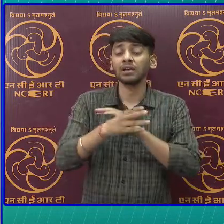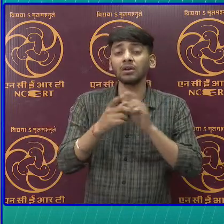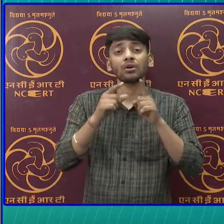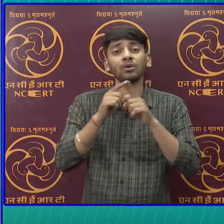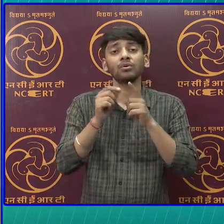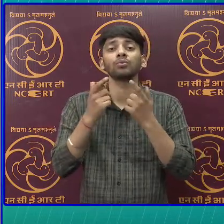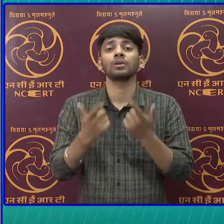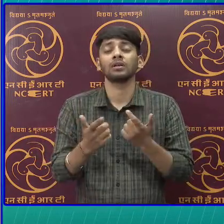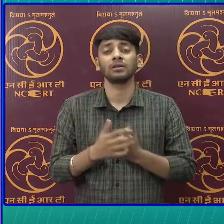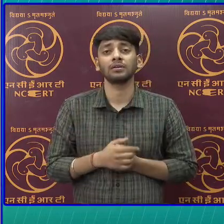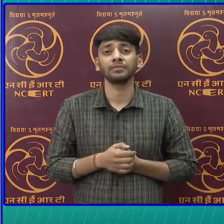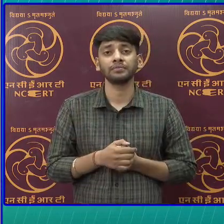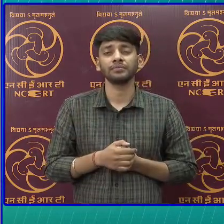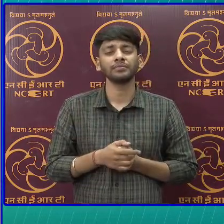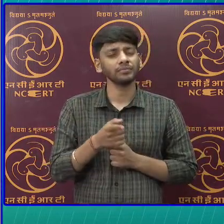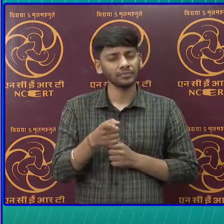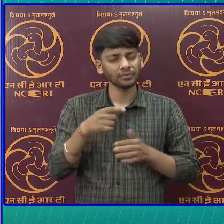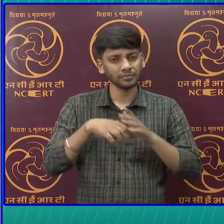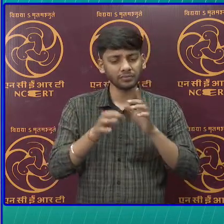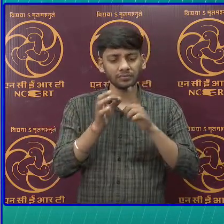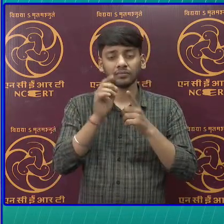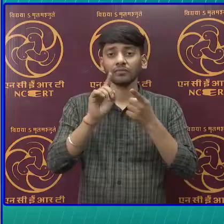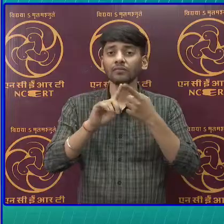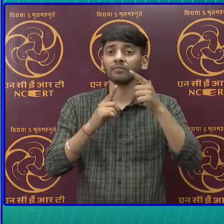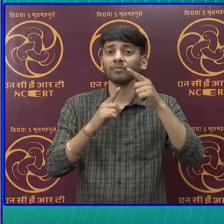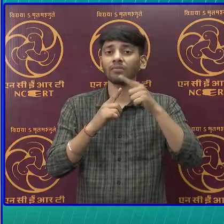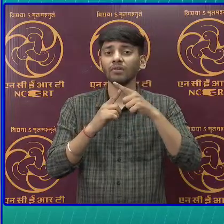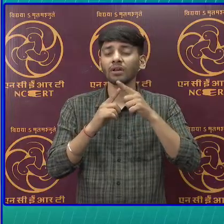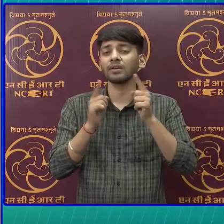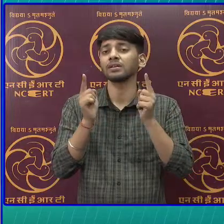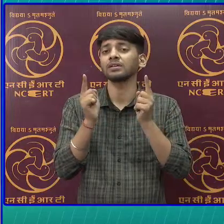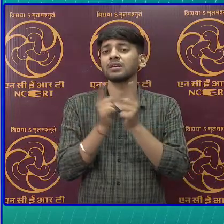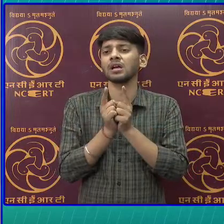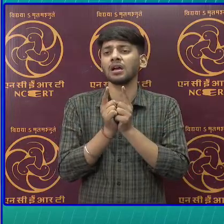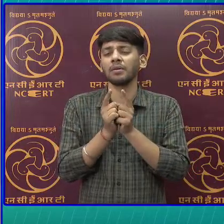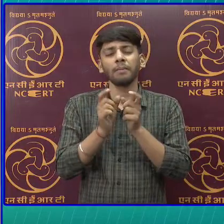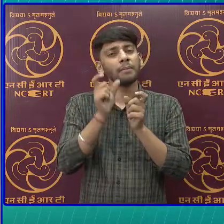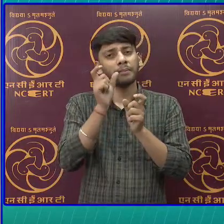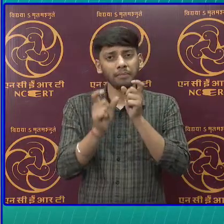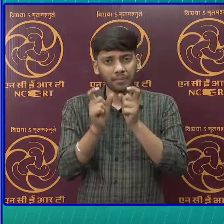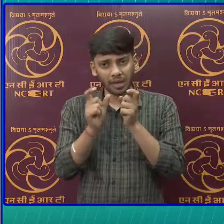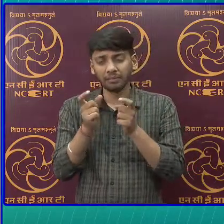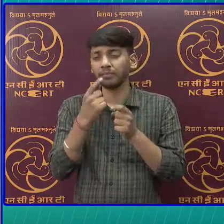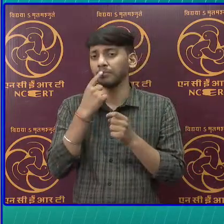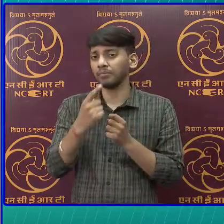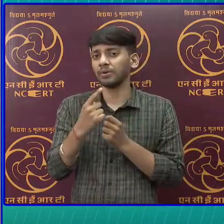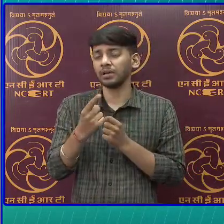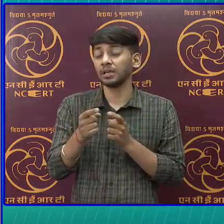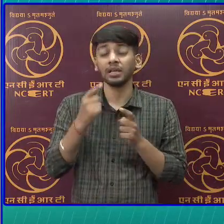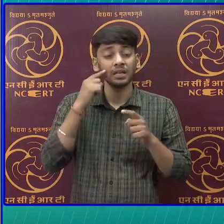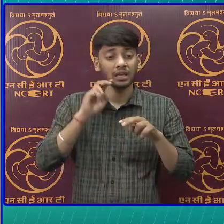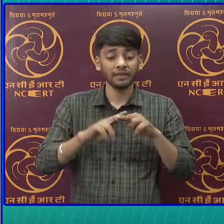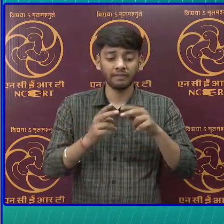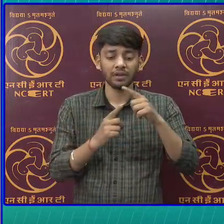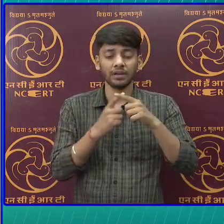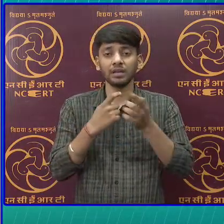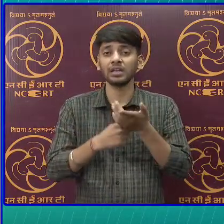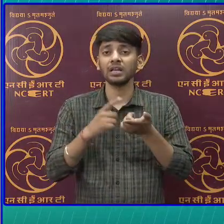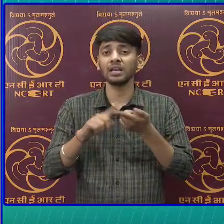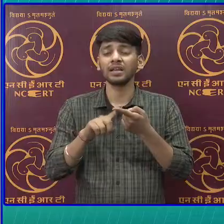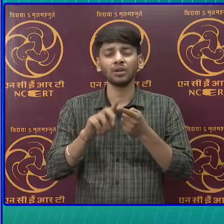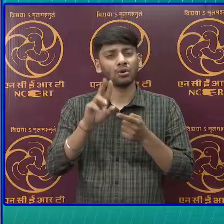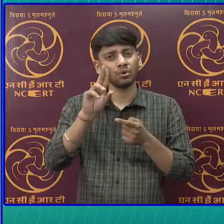right? Exactly. So here poet wants to sensitize people that trees even get